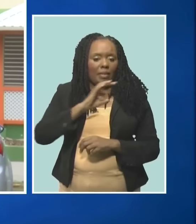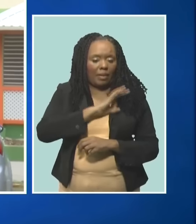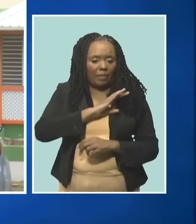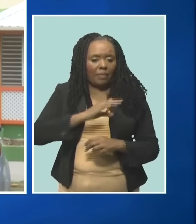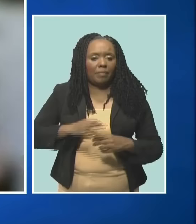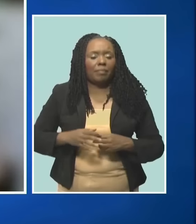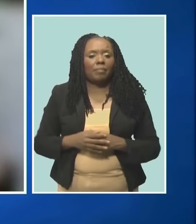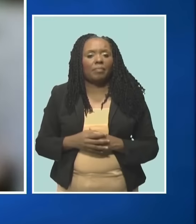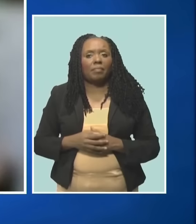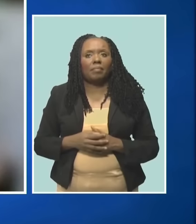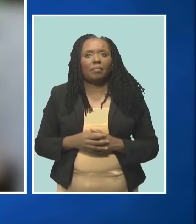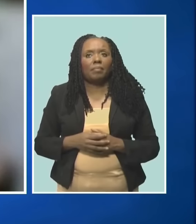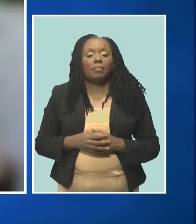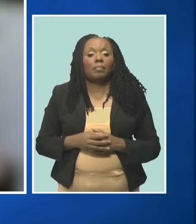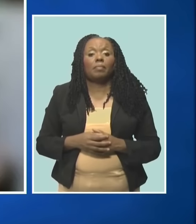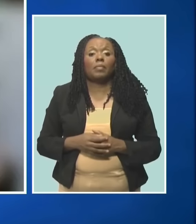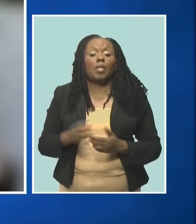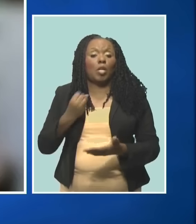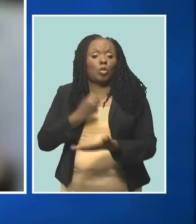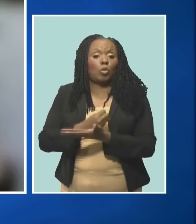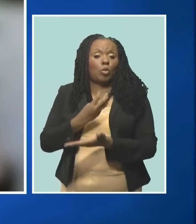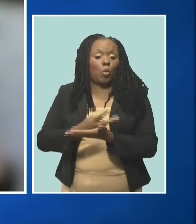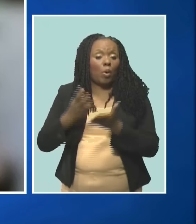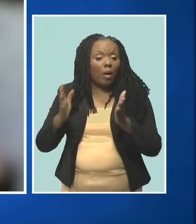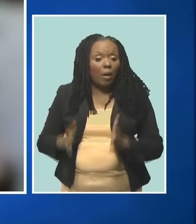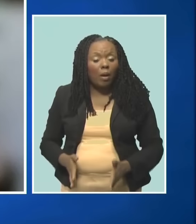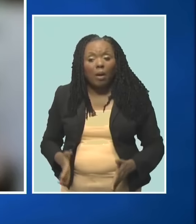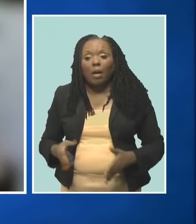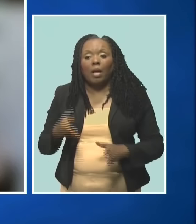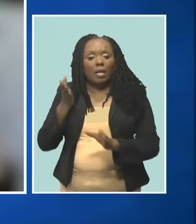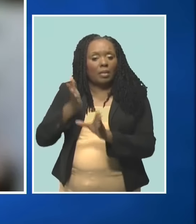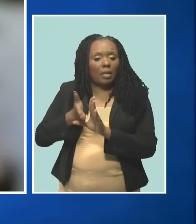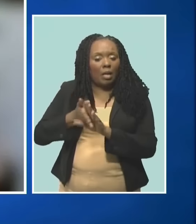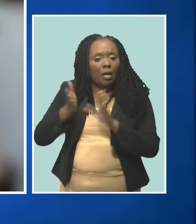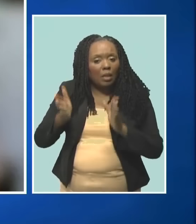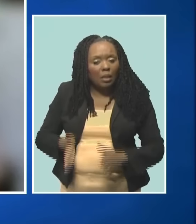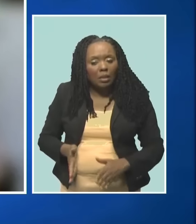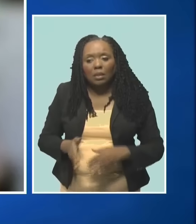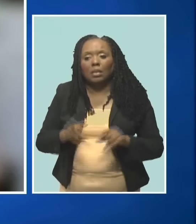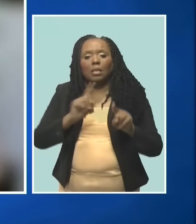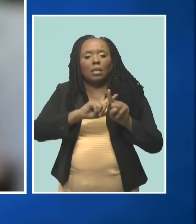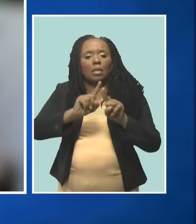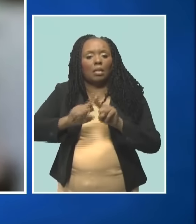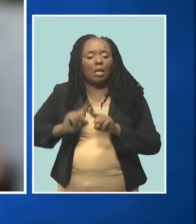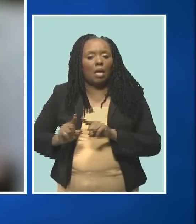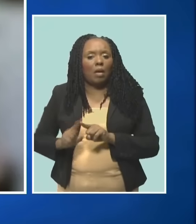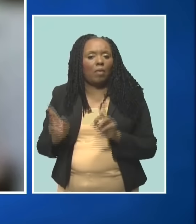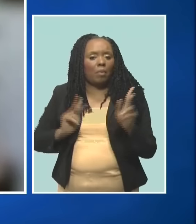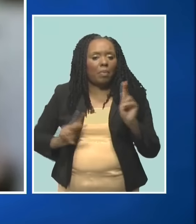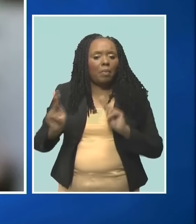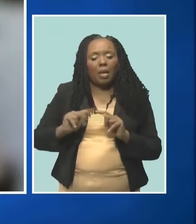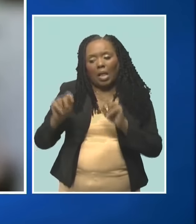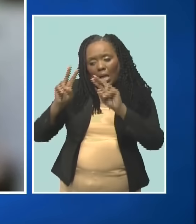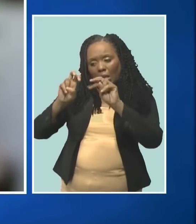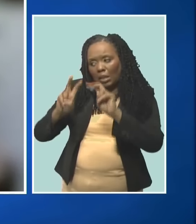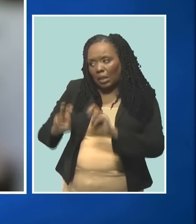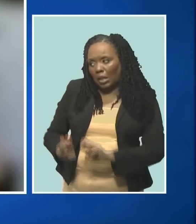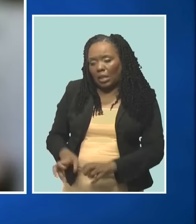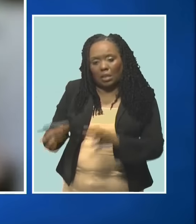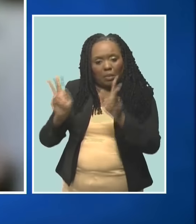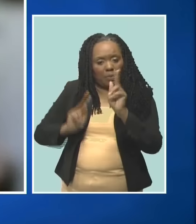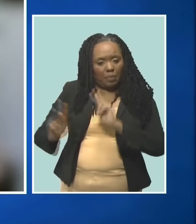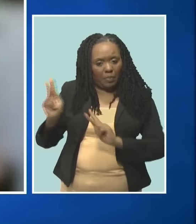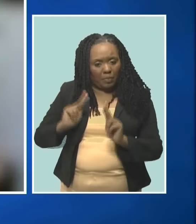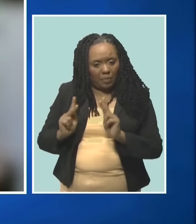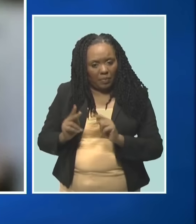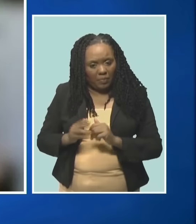They will see social work and psychology, may see occupational therapy. So a number of assessments are done.